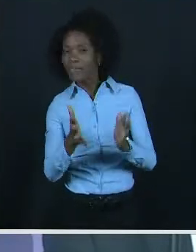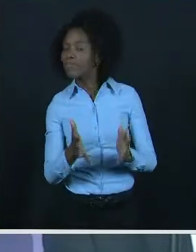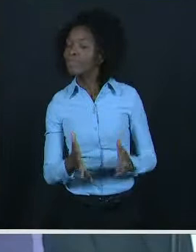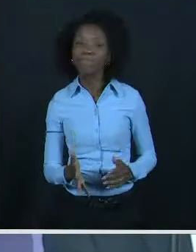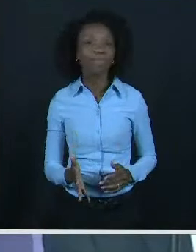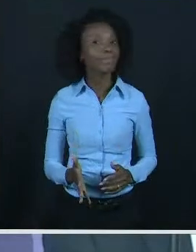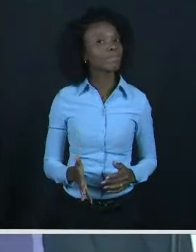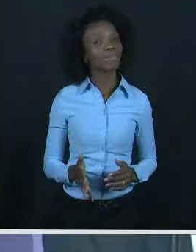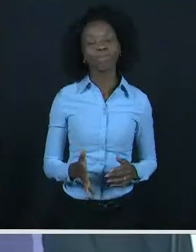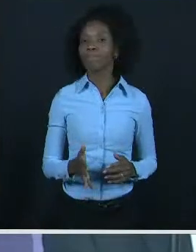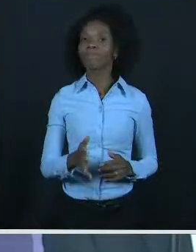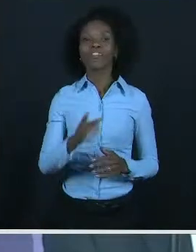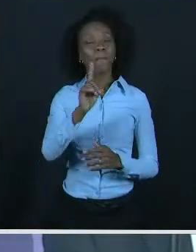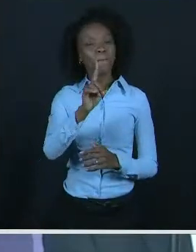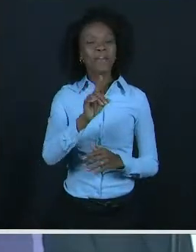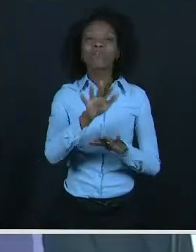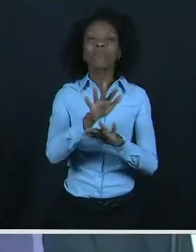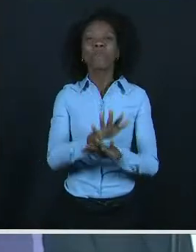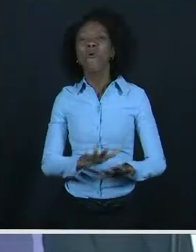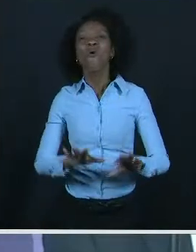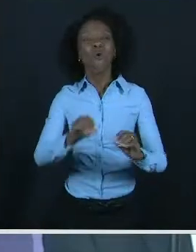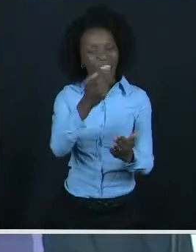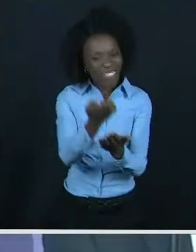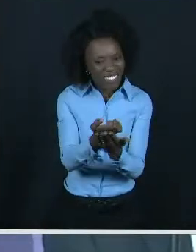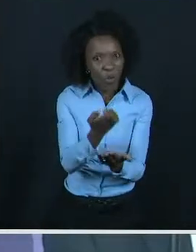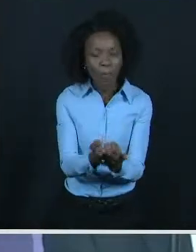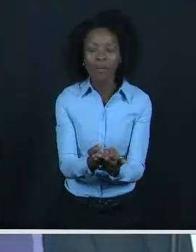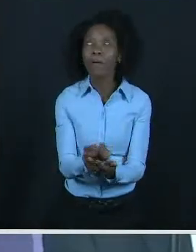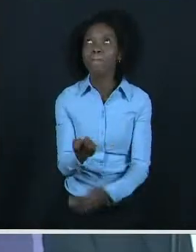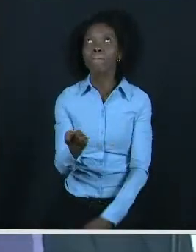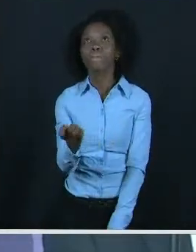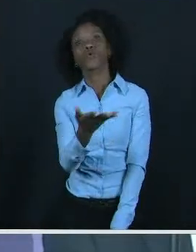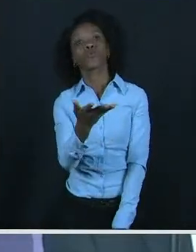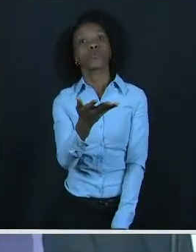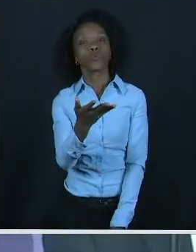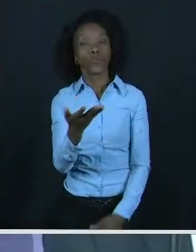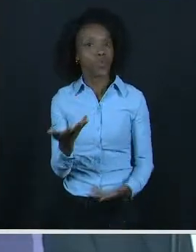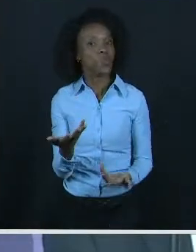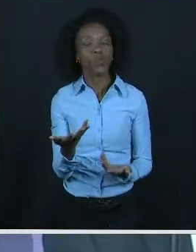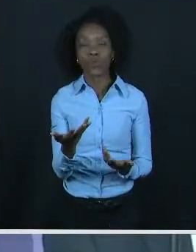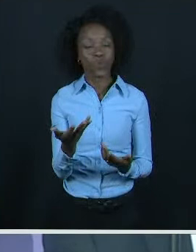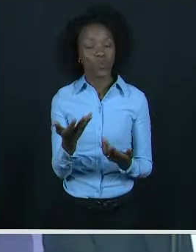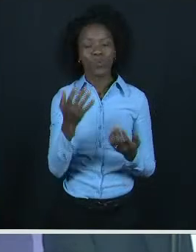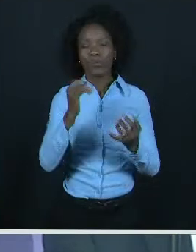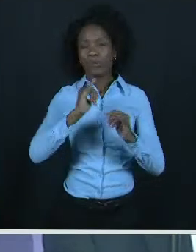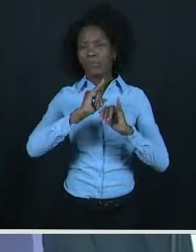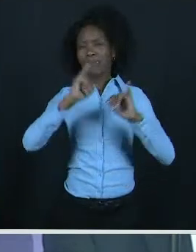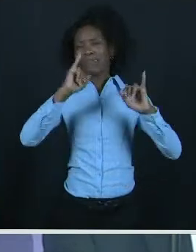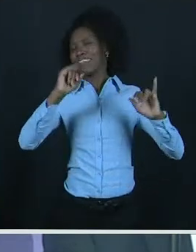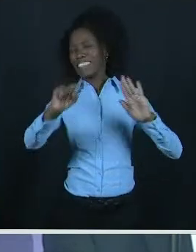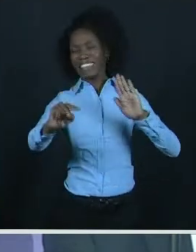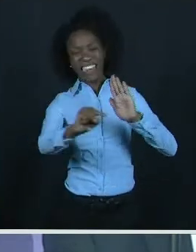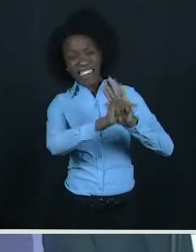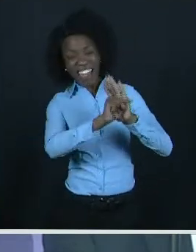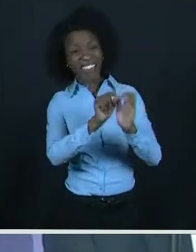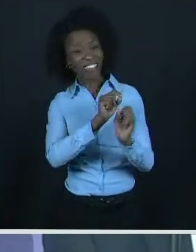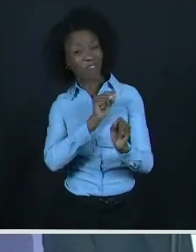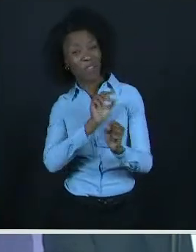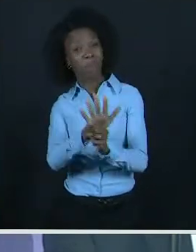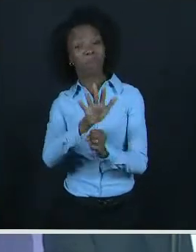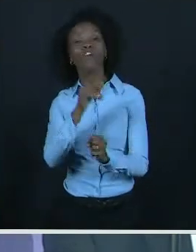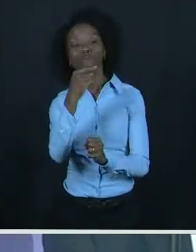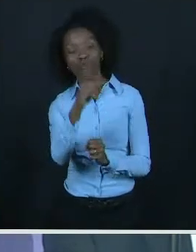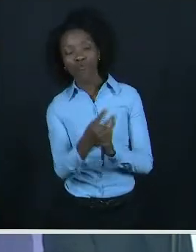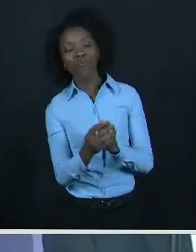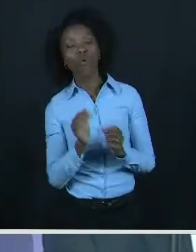huge social and economic costs. It carries a profoundly negative impact on women